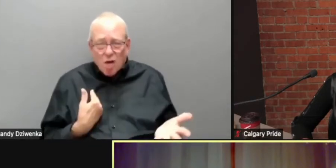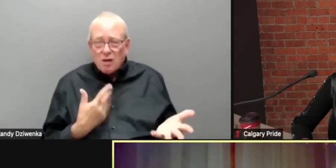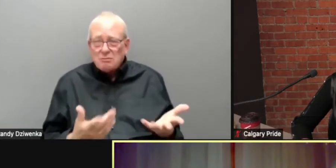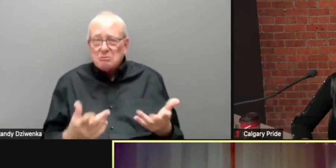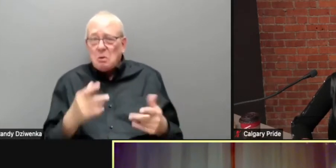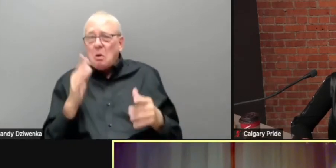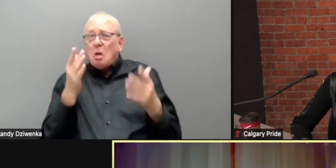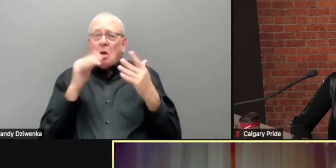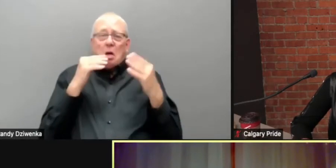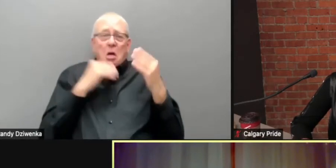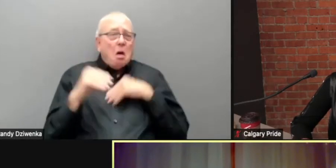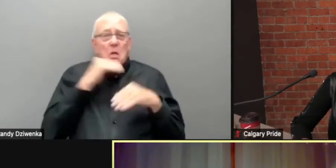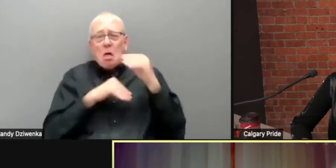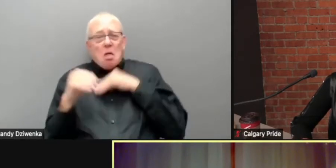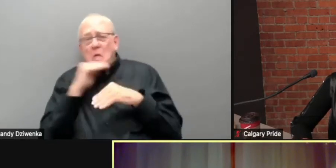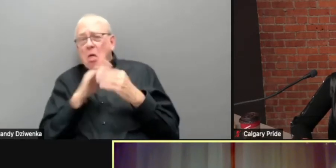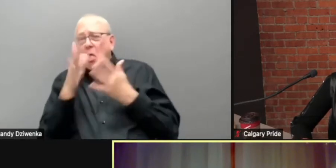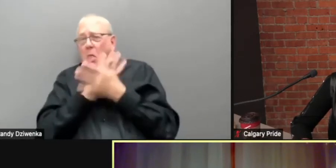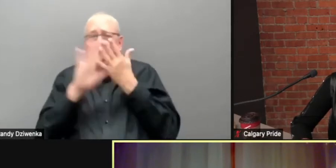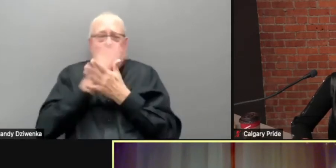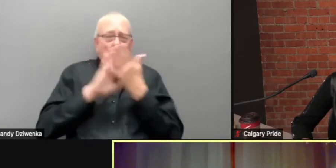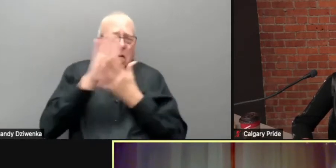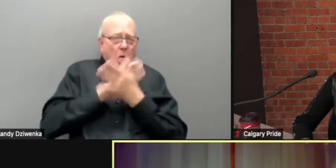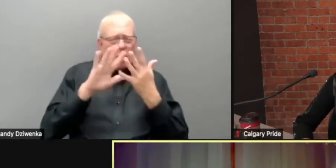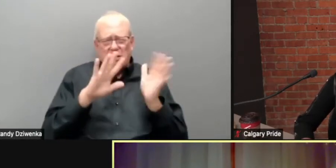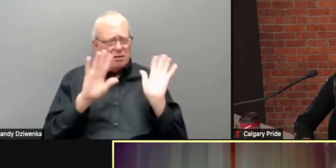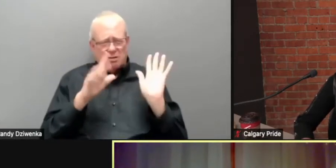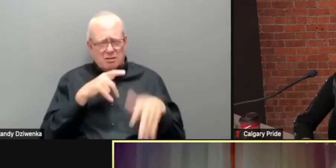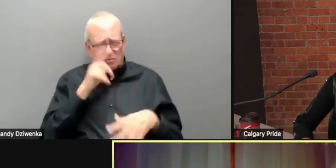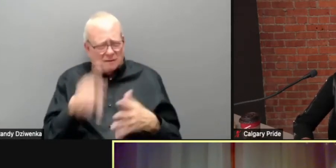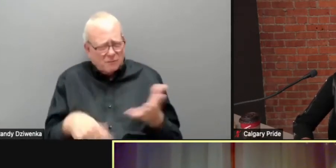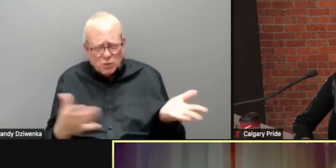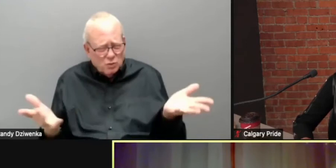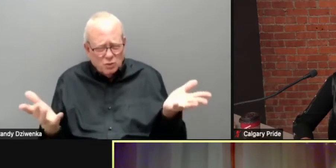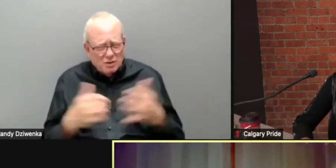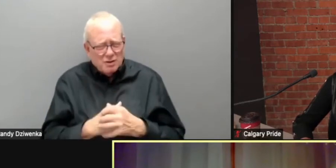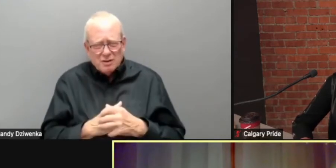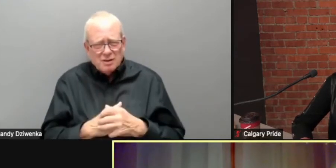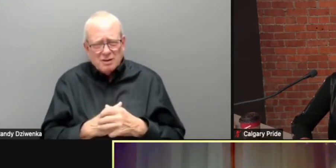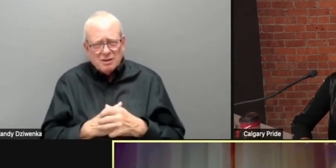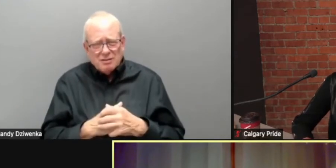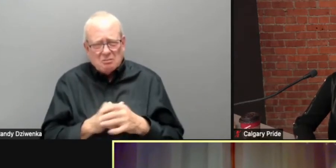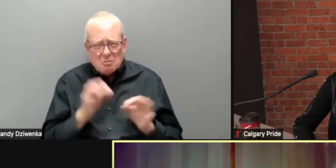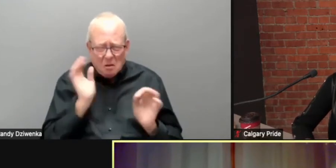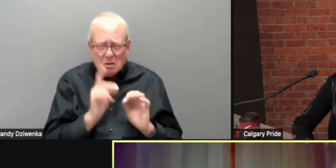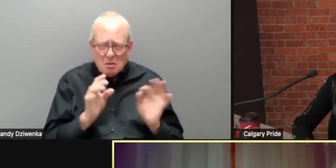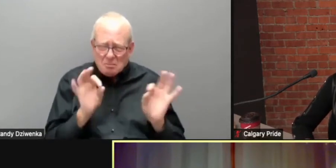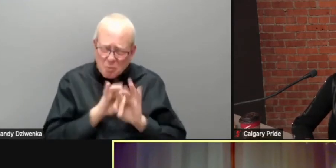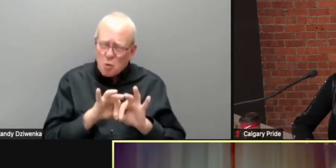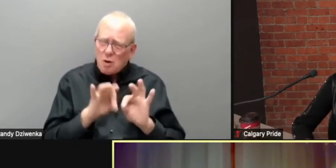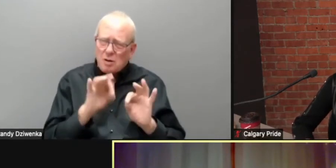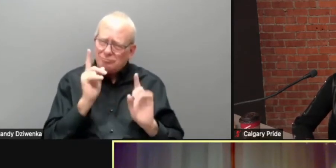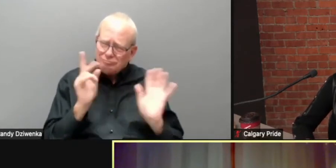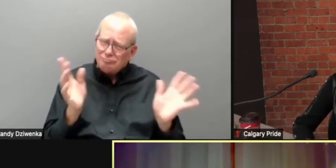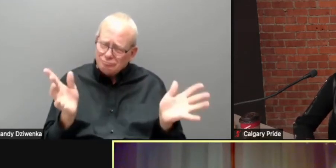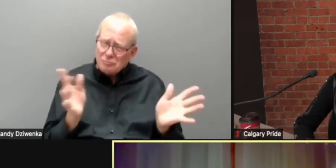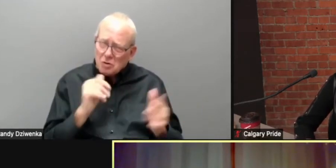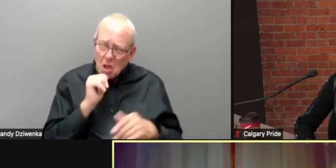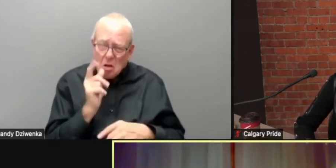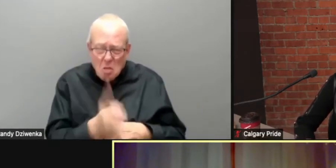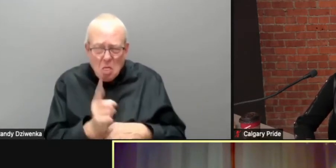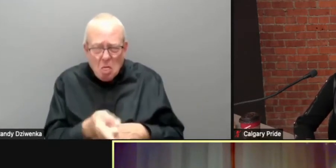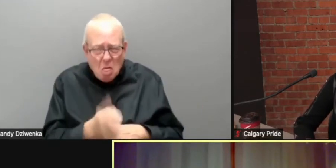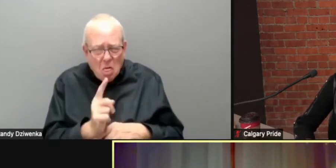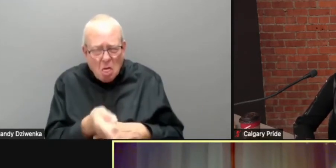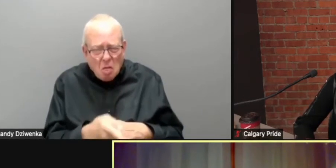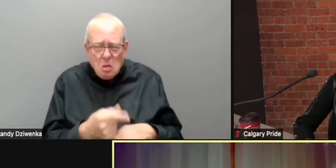who's saying, I would smack him in his thing and get him back to doing the right thing. But this is something that's just